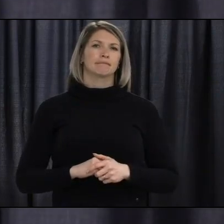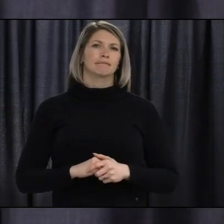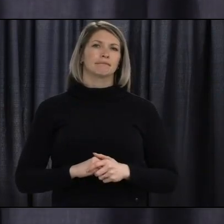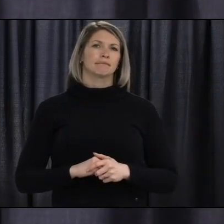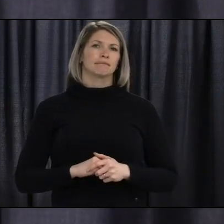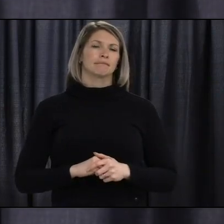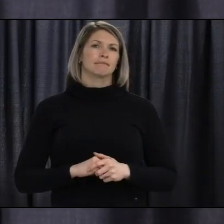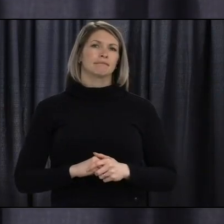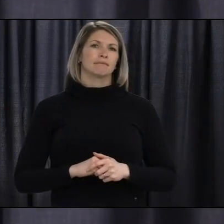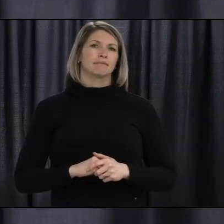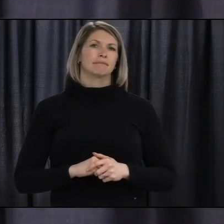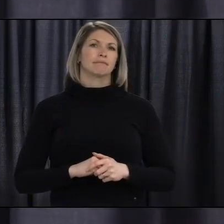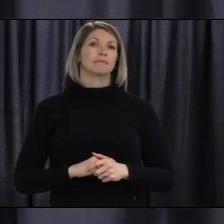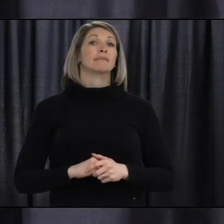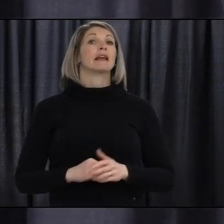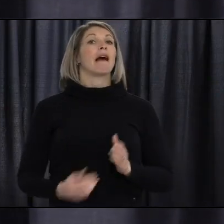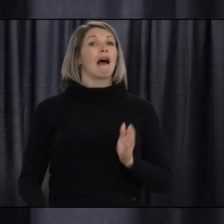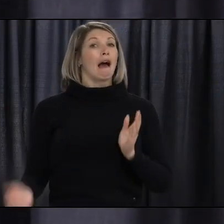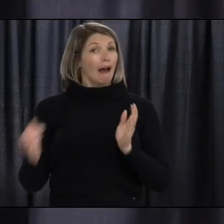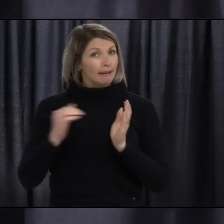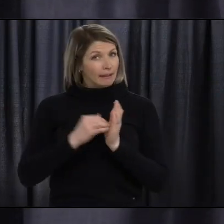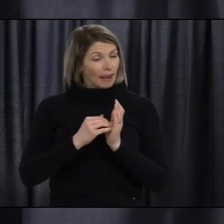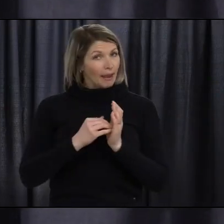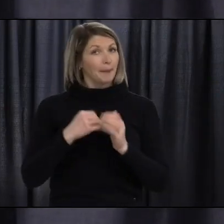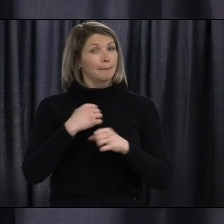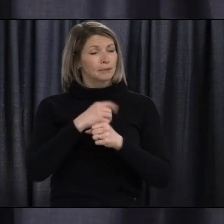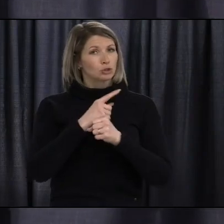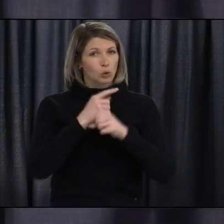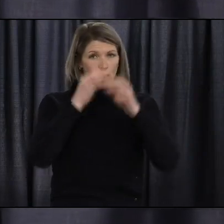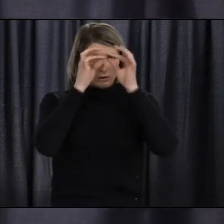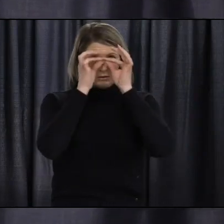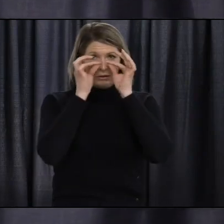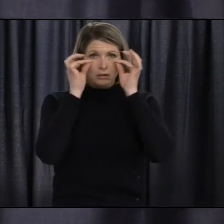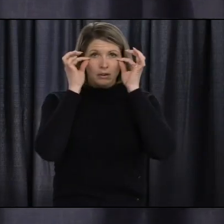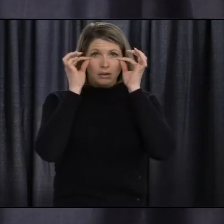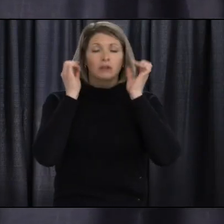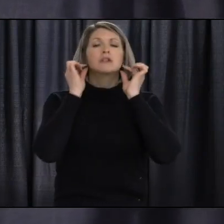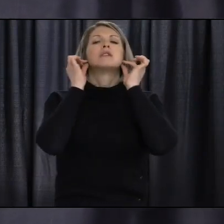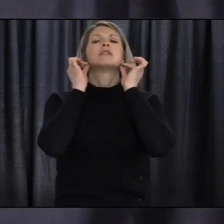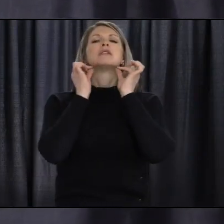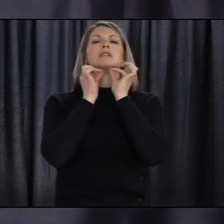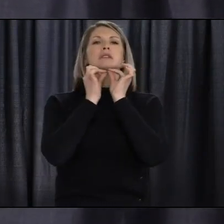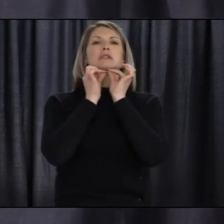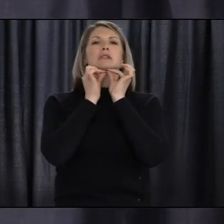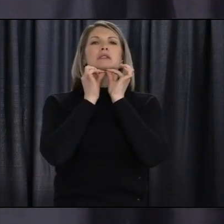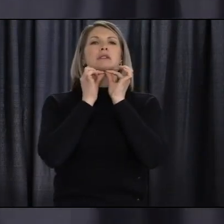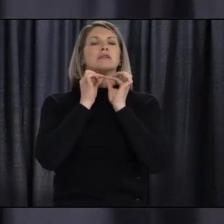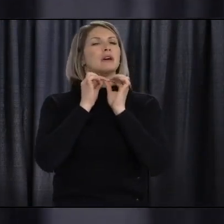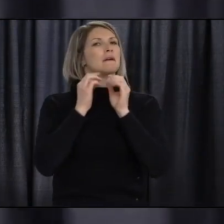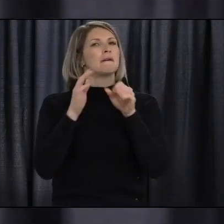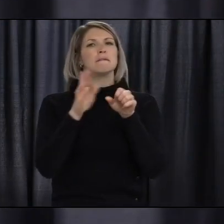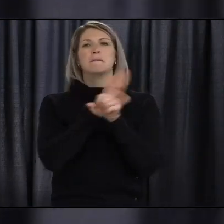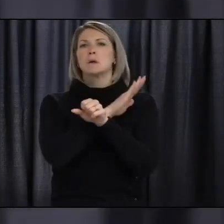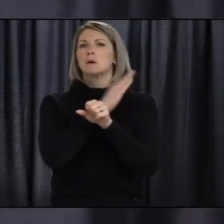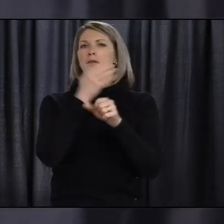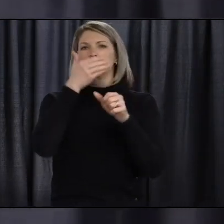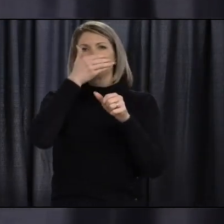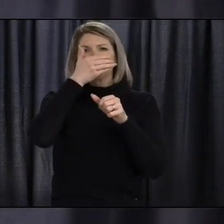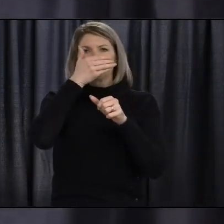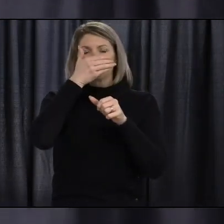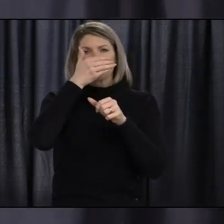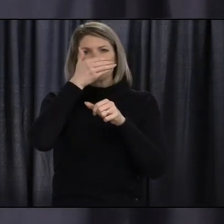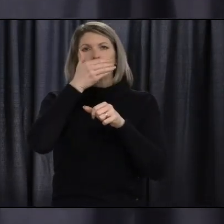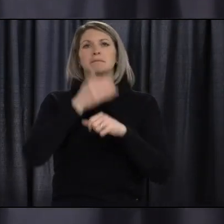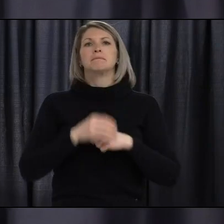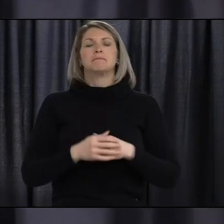Now is the time for you to adjust the mask to make sure it is over your nose and pulled down underneath your chin and completely covering your face as much as